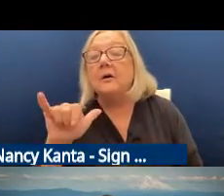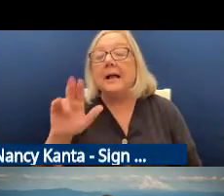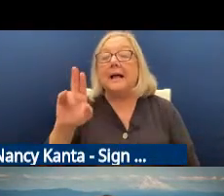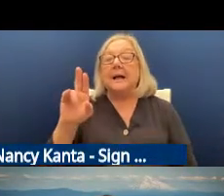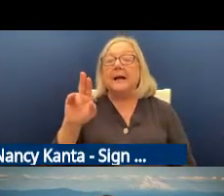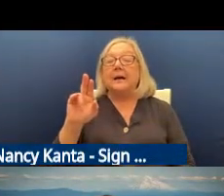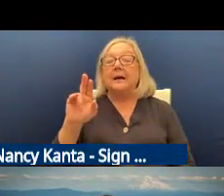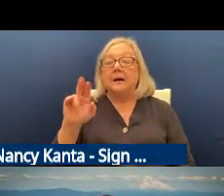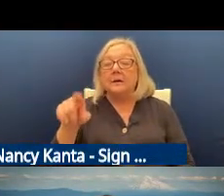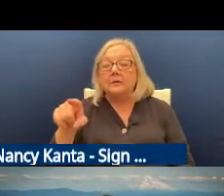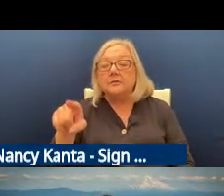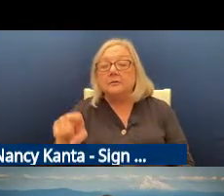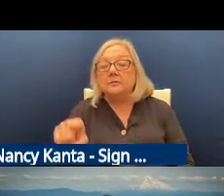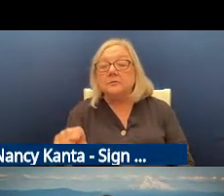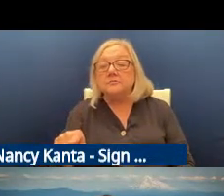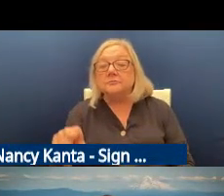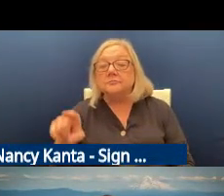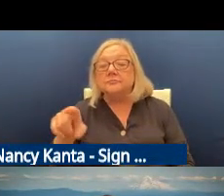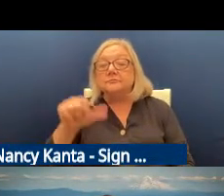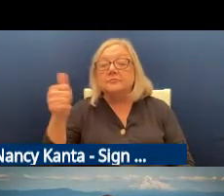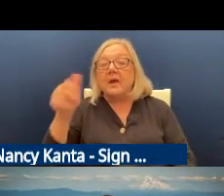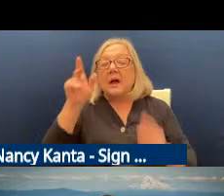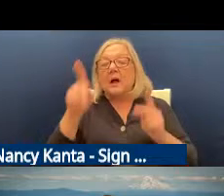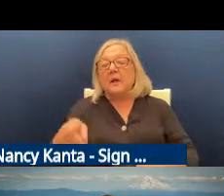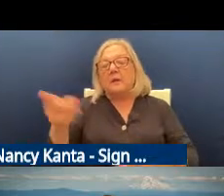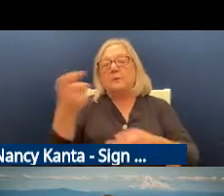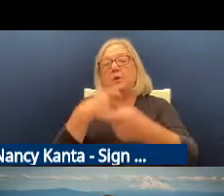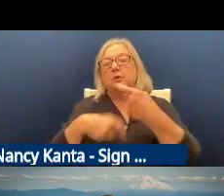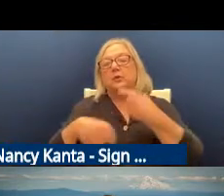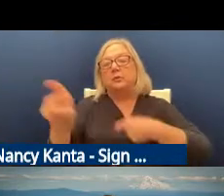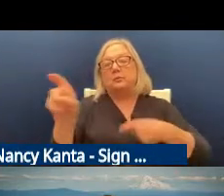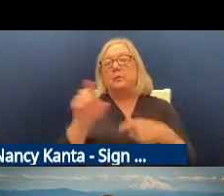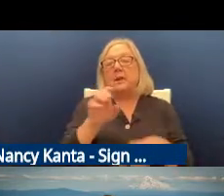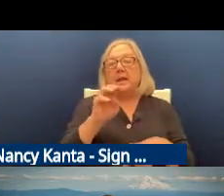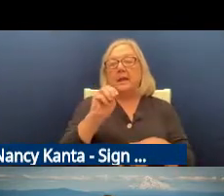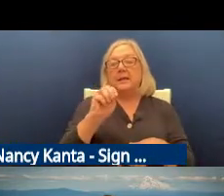will be here, but she was coming from a police